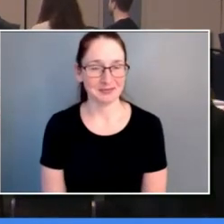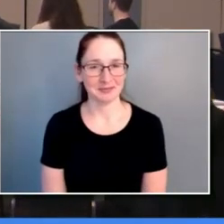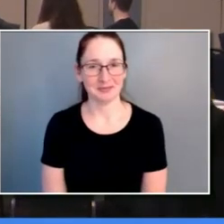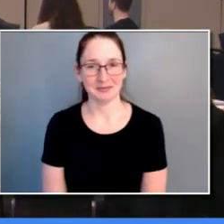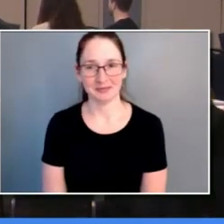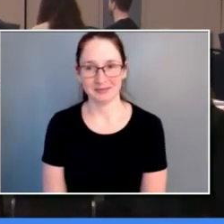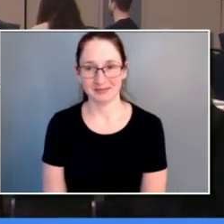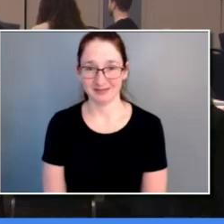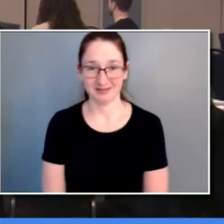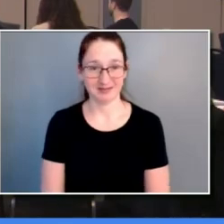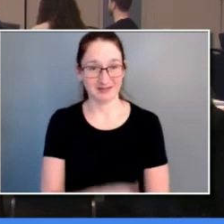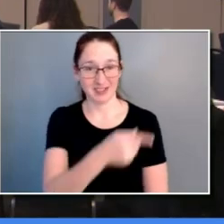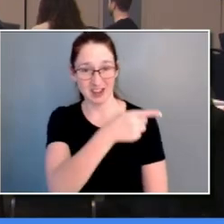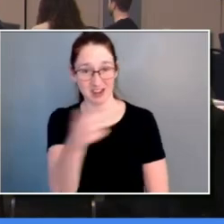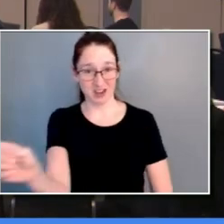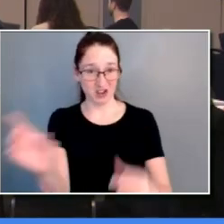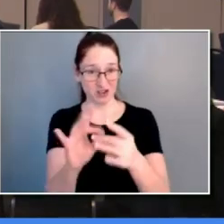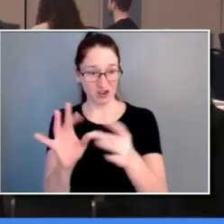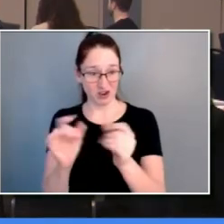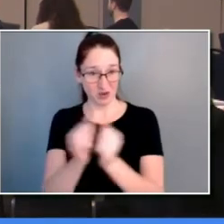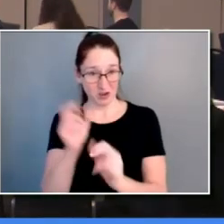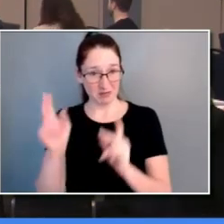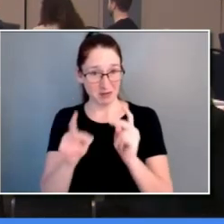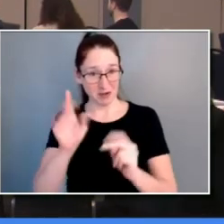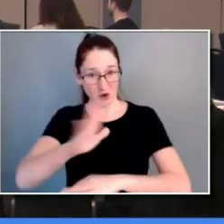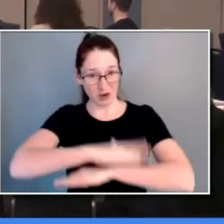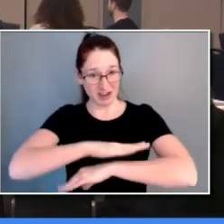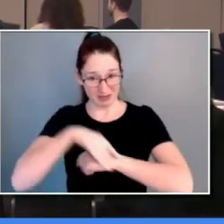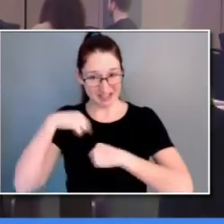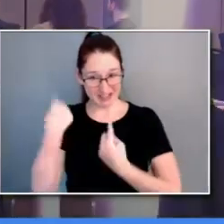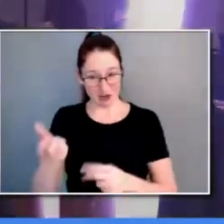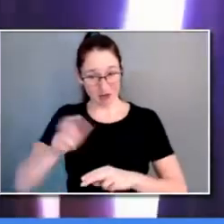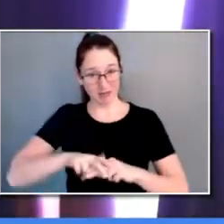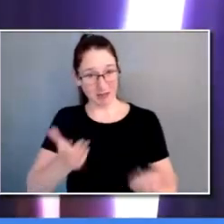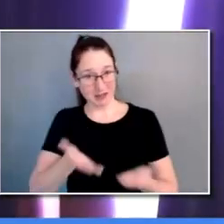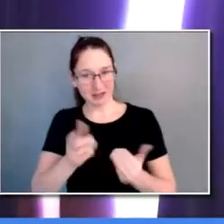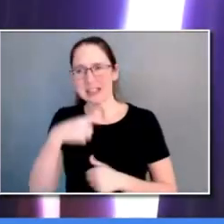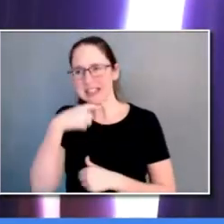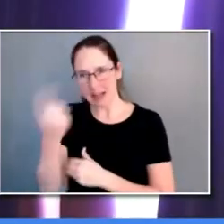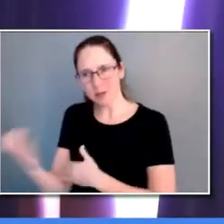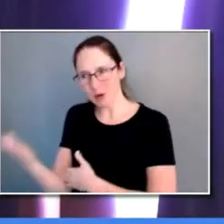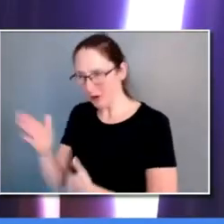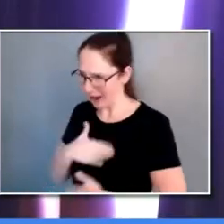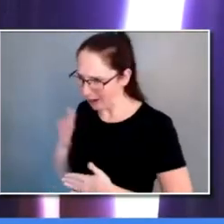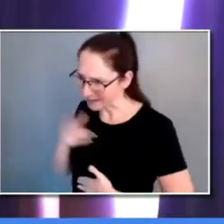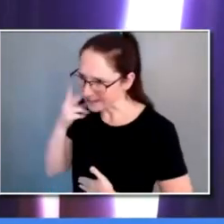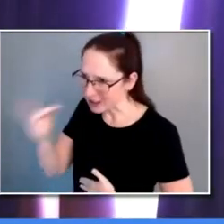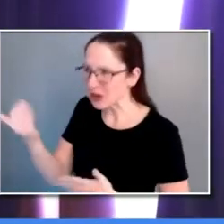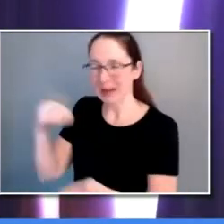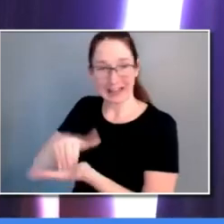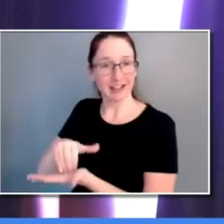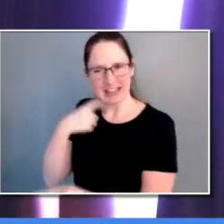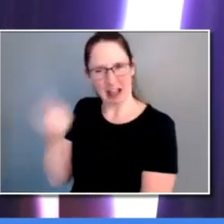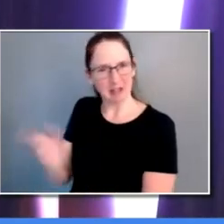Have you all spoken to the people at your table since you got here? Tell them a good morning. I'm happy to see you once again.